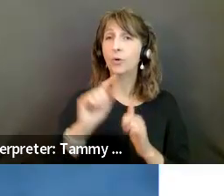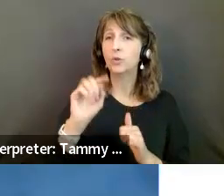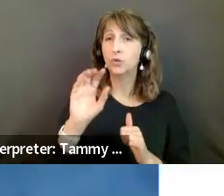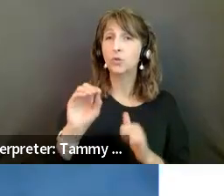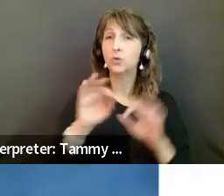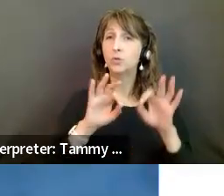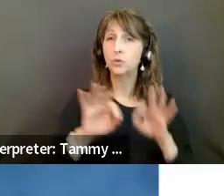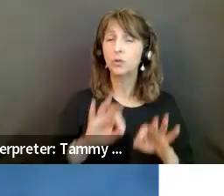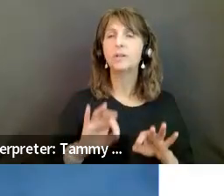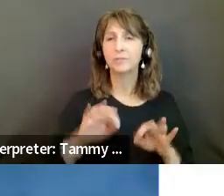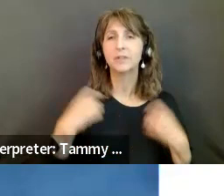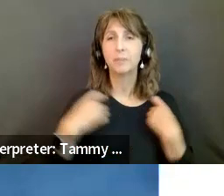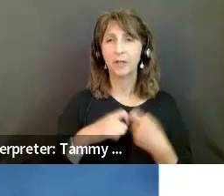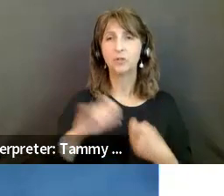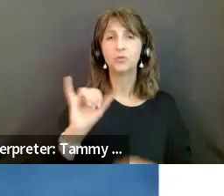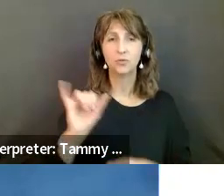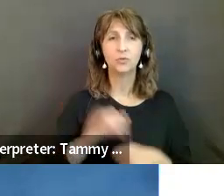show you that.